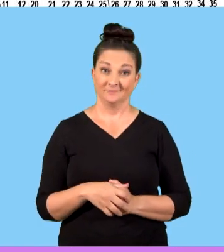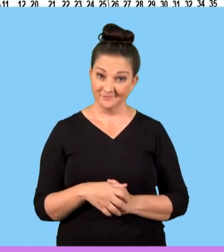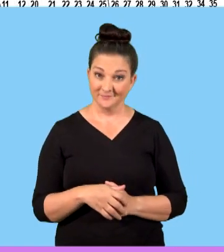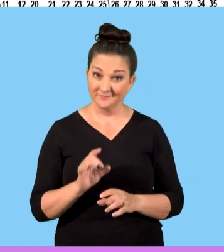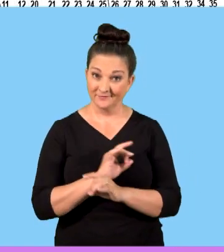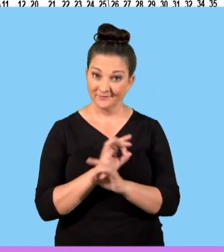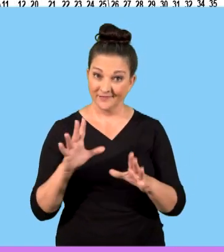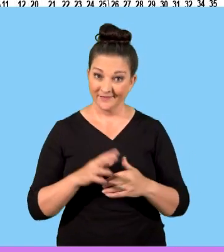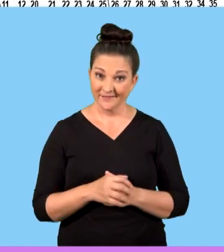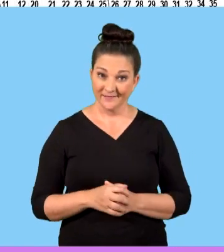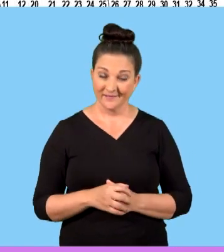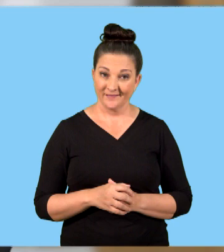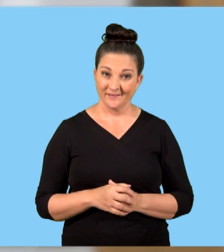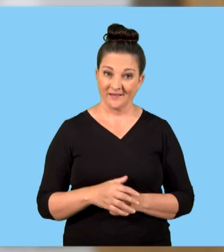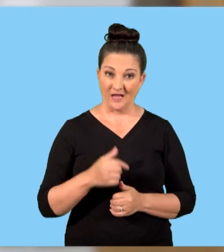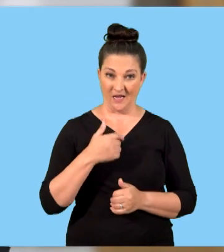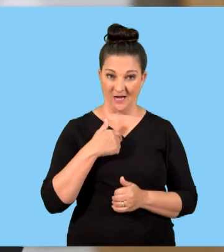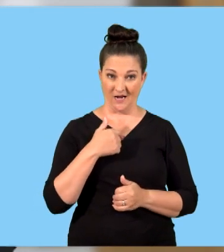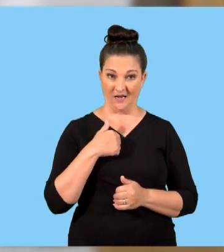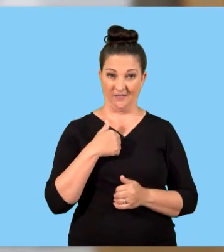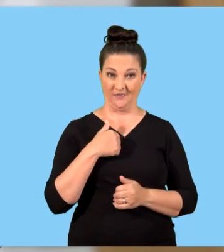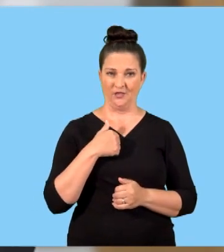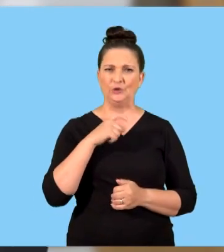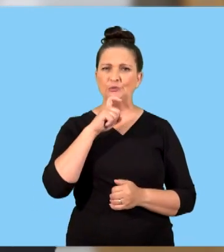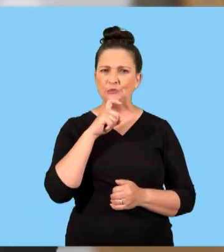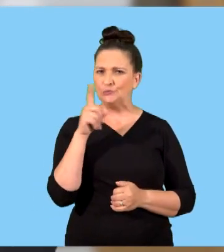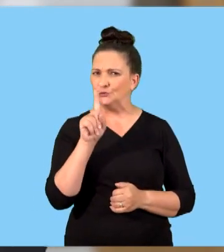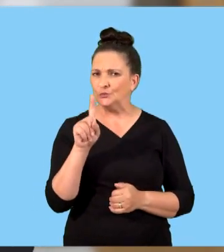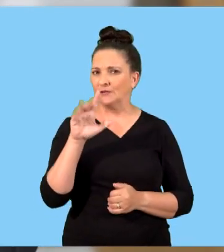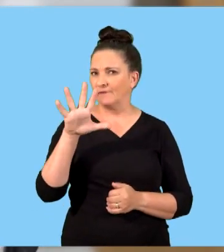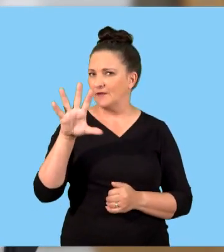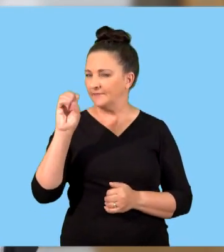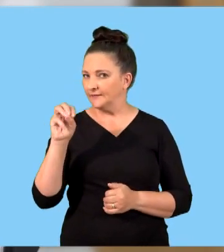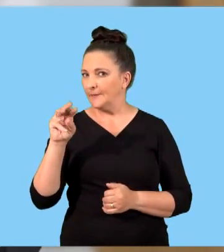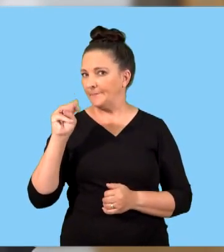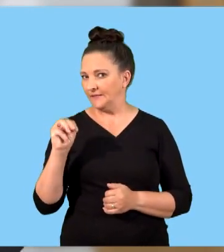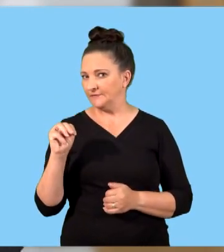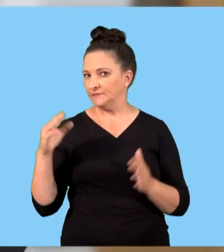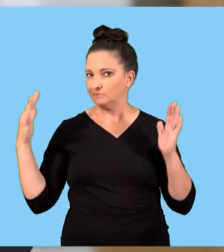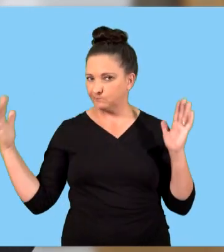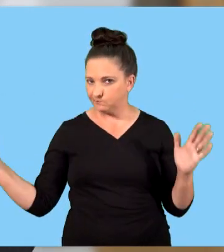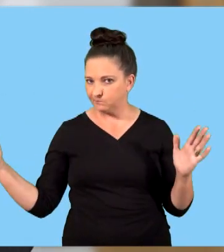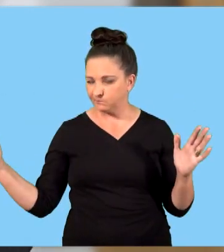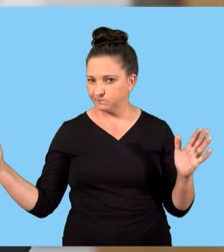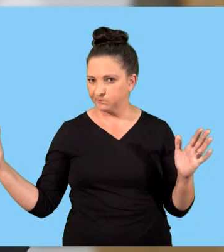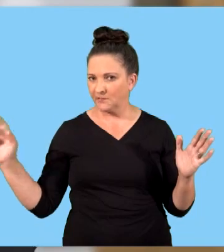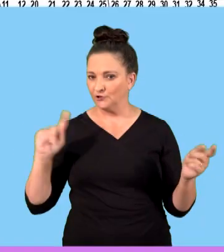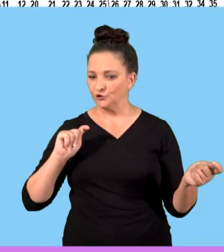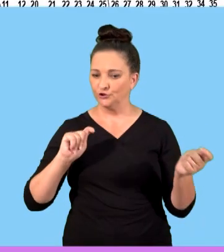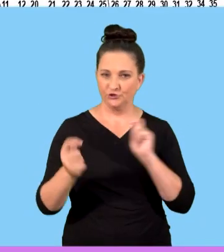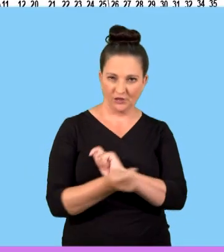millimeters. Guys, are we clear? So first of all, I took my actual length, right, 50 meters, and I converted that